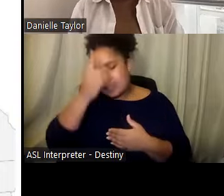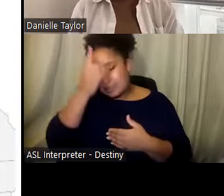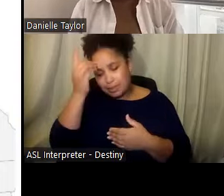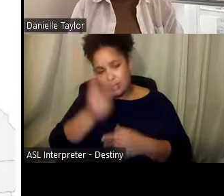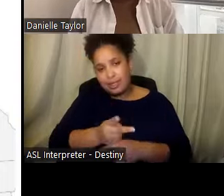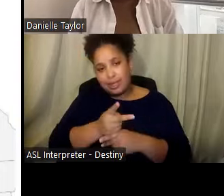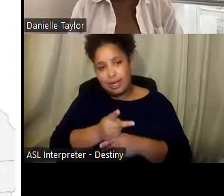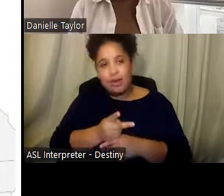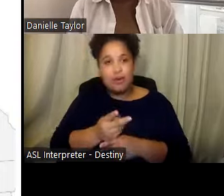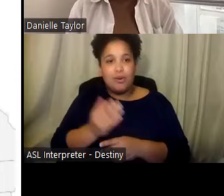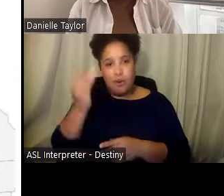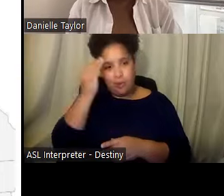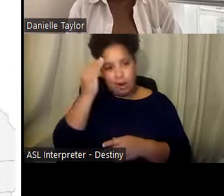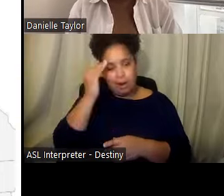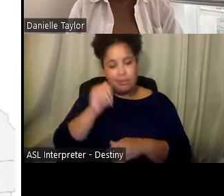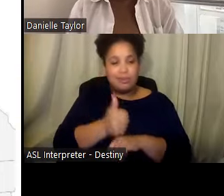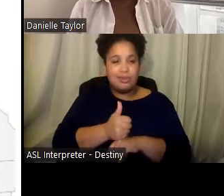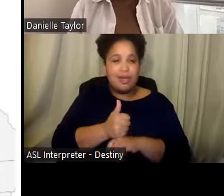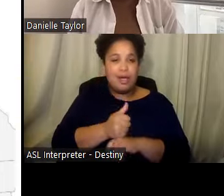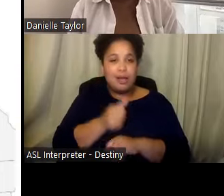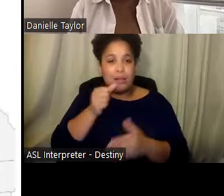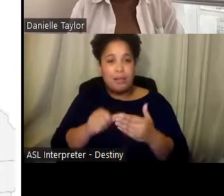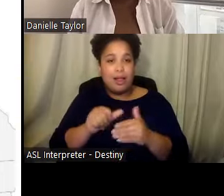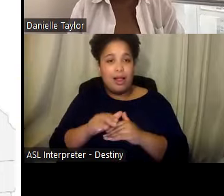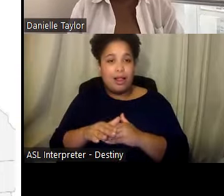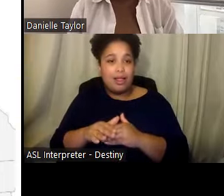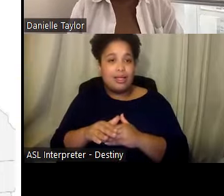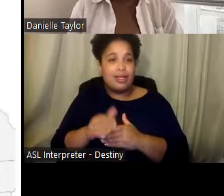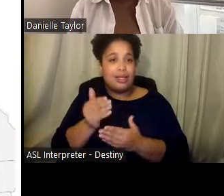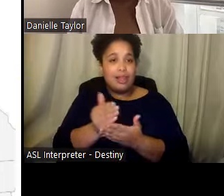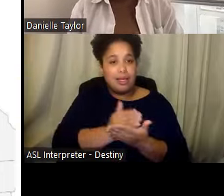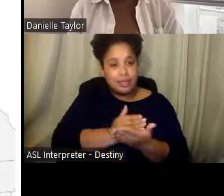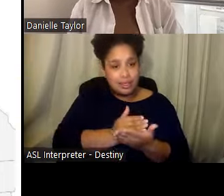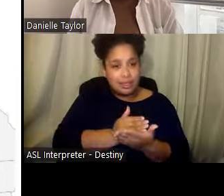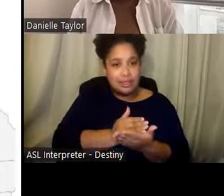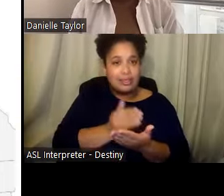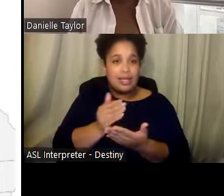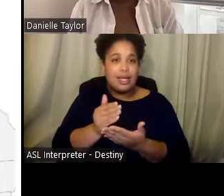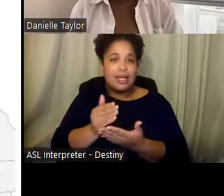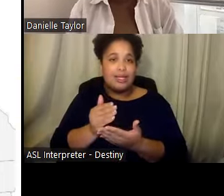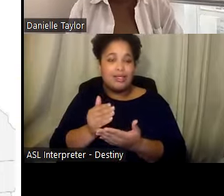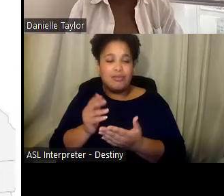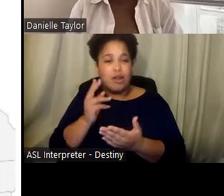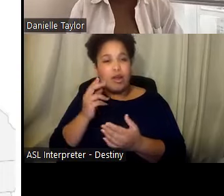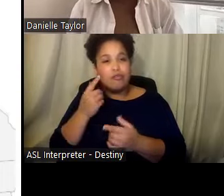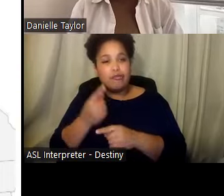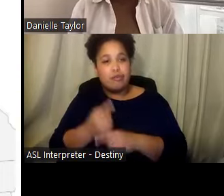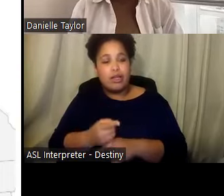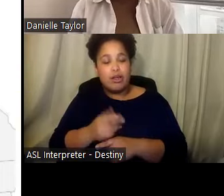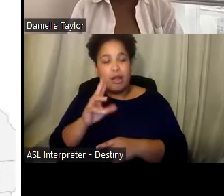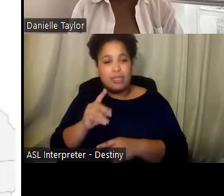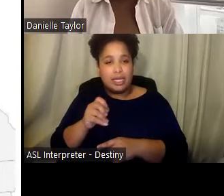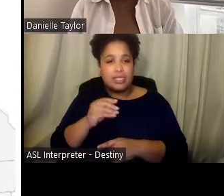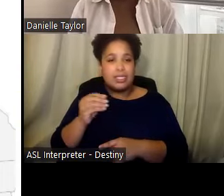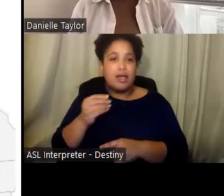we've established mailing lists and listservs that folks can sign up for to get regular updates about upcoming program announcements and